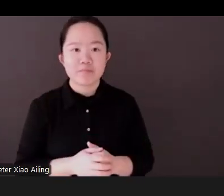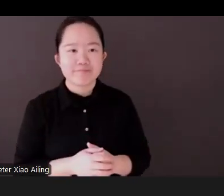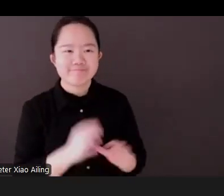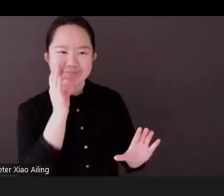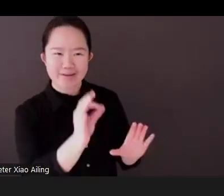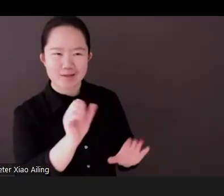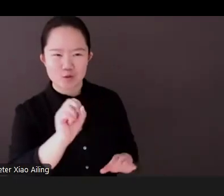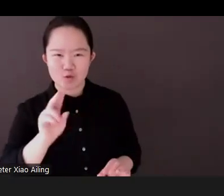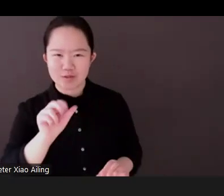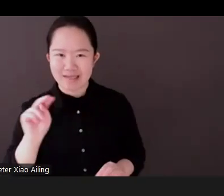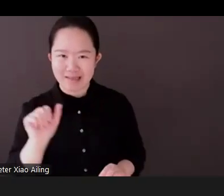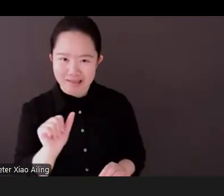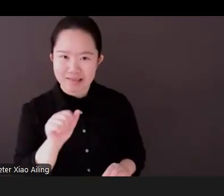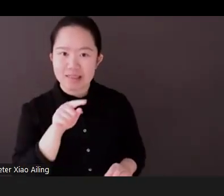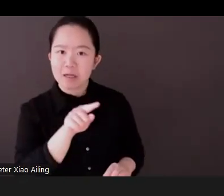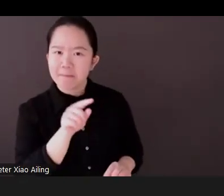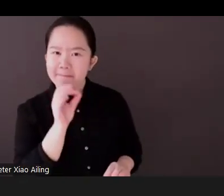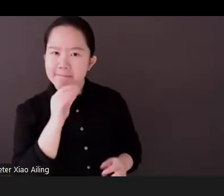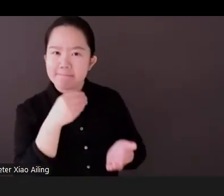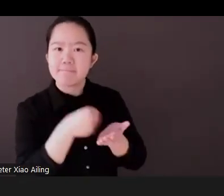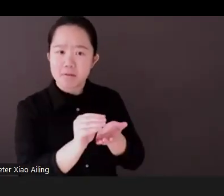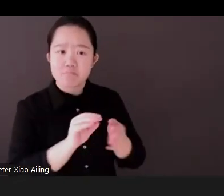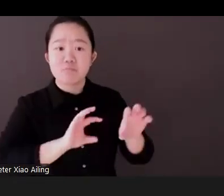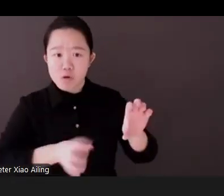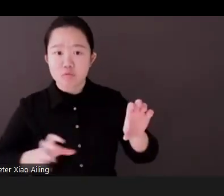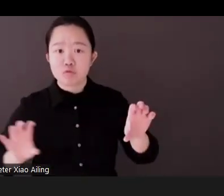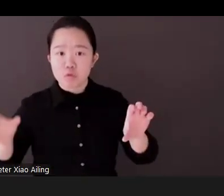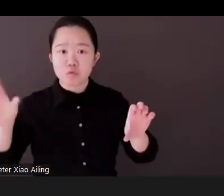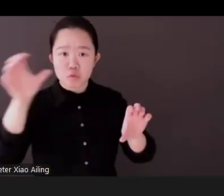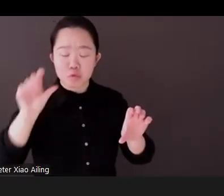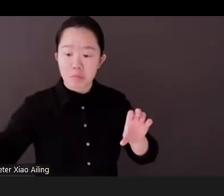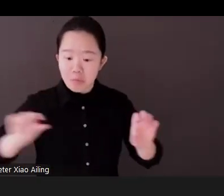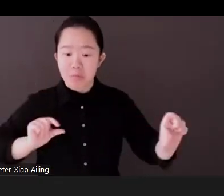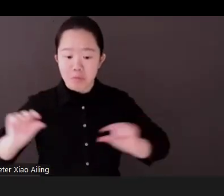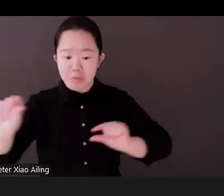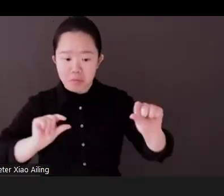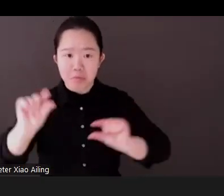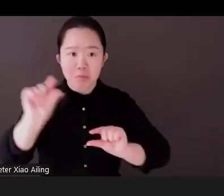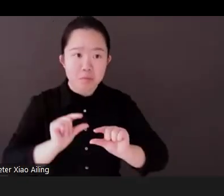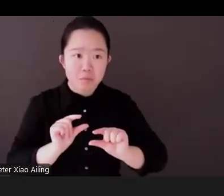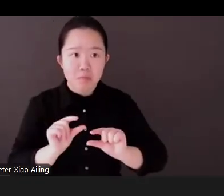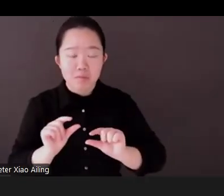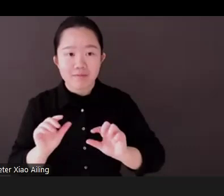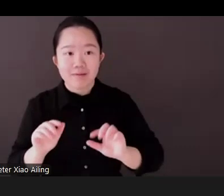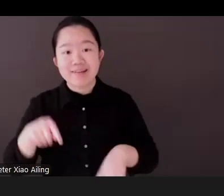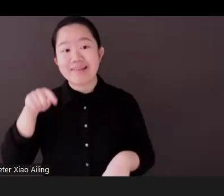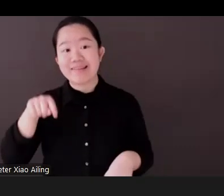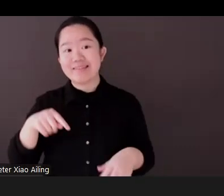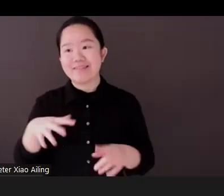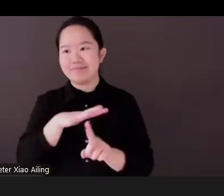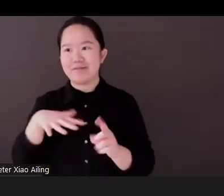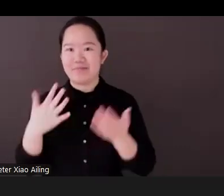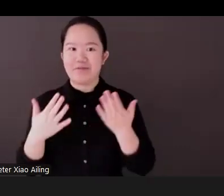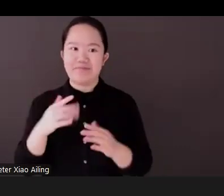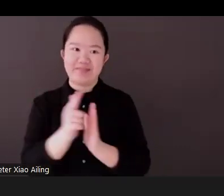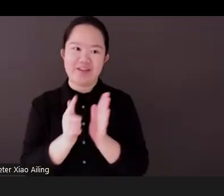paying the fines in all the 27 member states? That's kind of a hallelujah moment for lawyers, but I'm not sure it's a